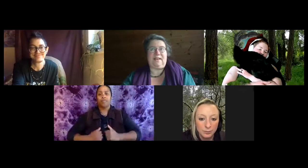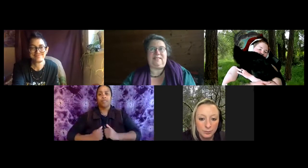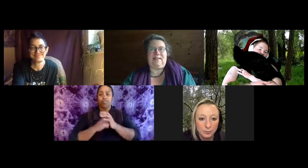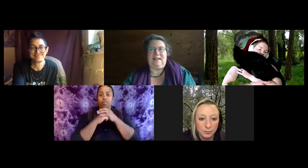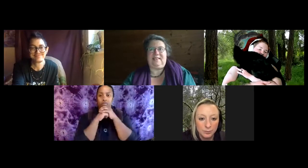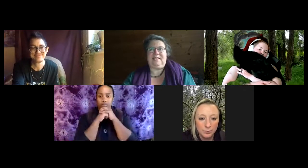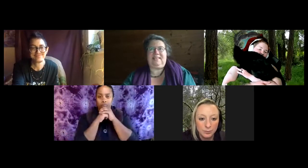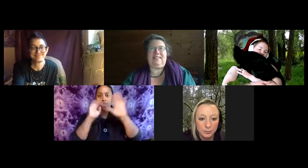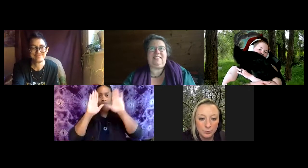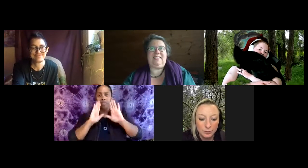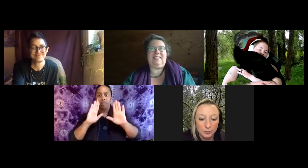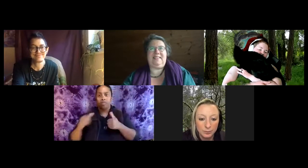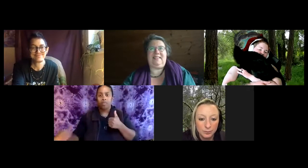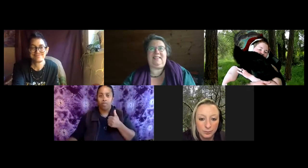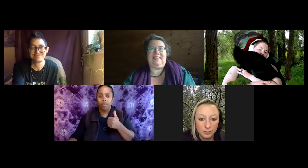Great.